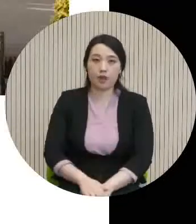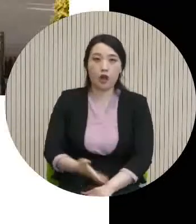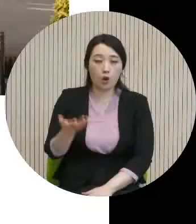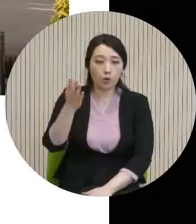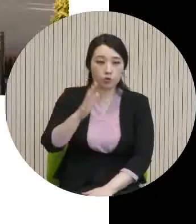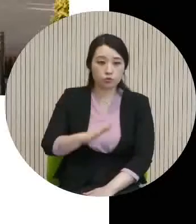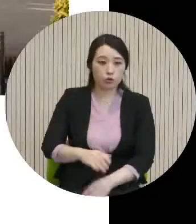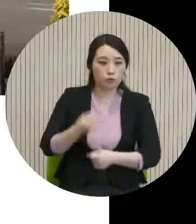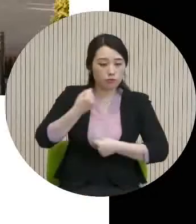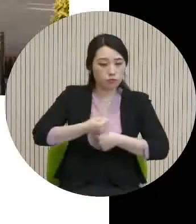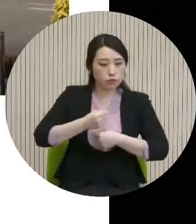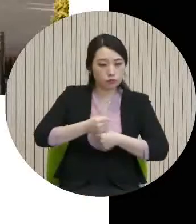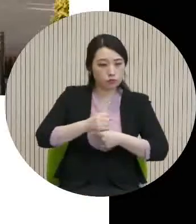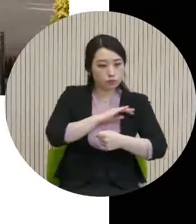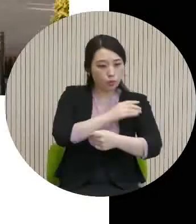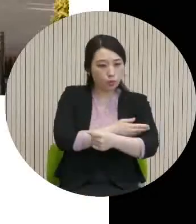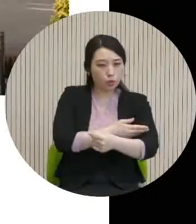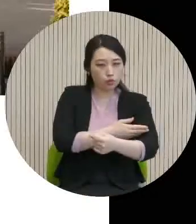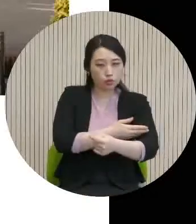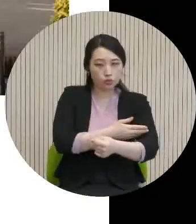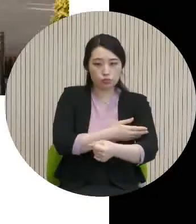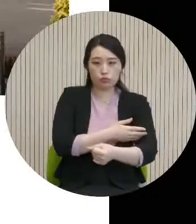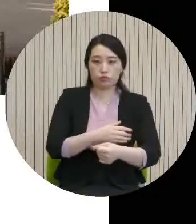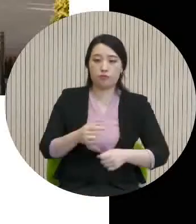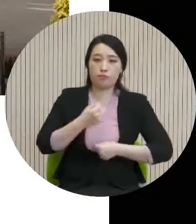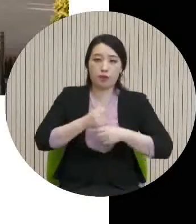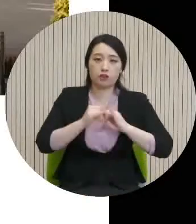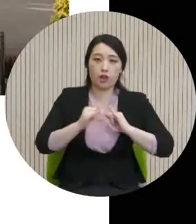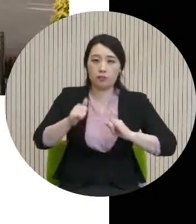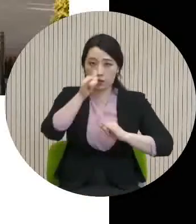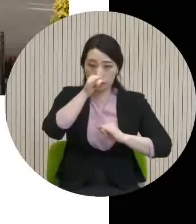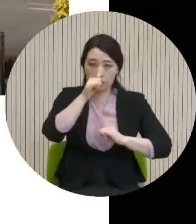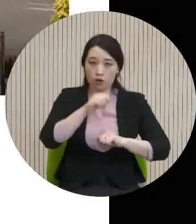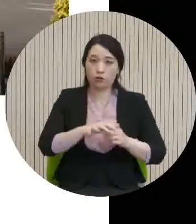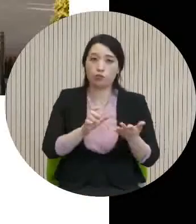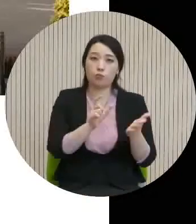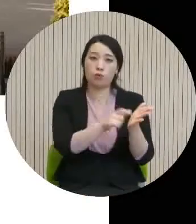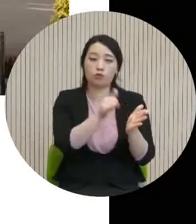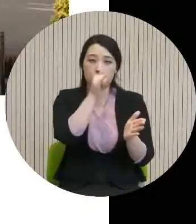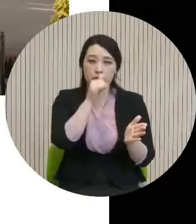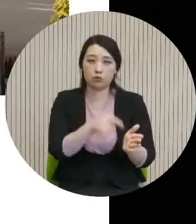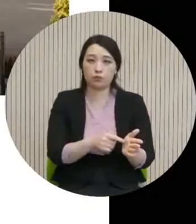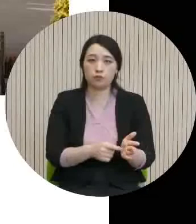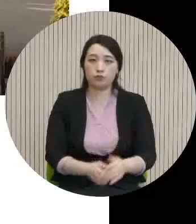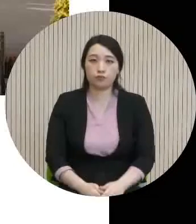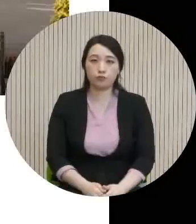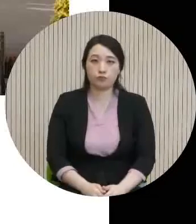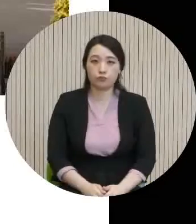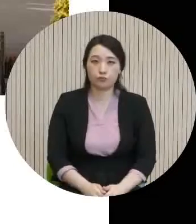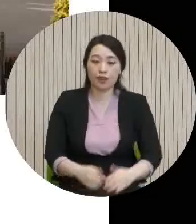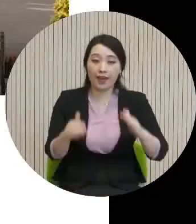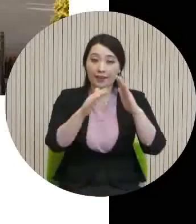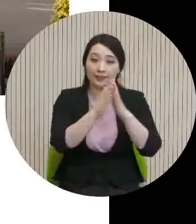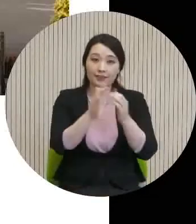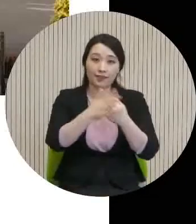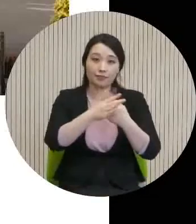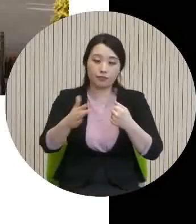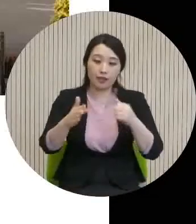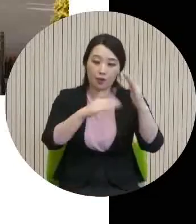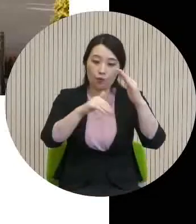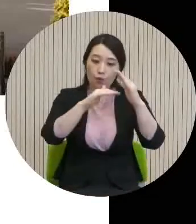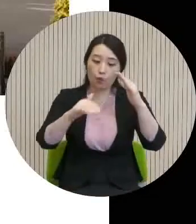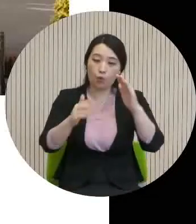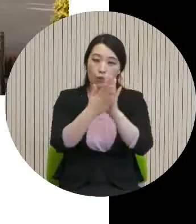mean that the National Library needs to moderate how much of this content it maybe